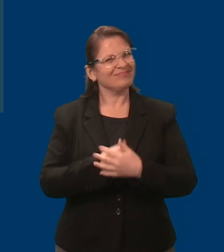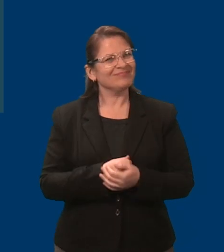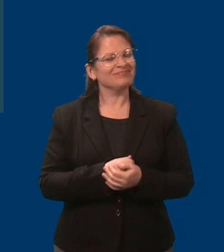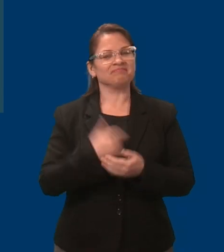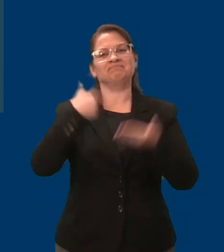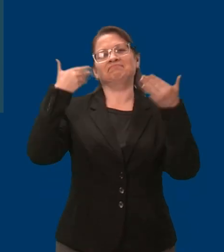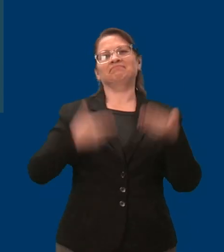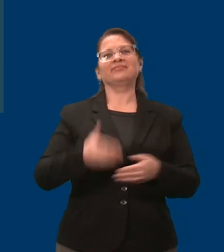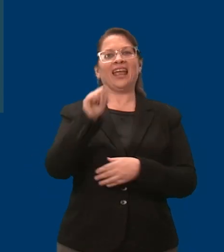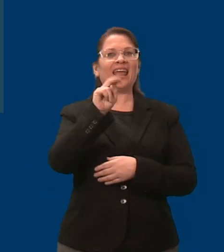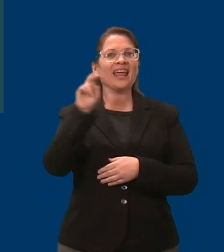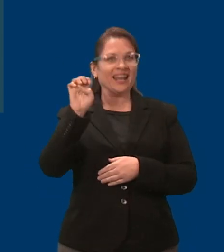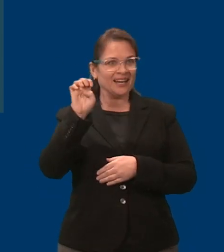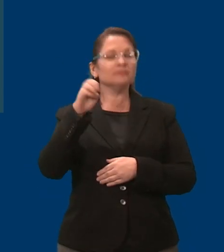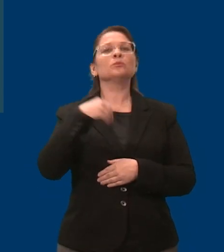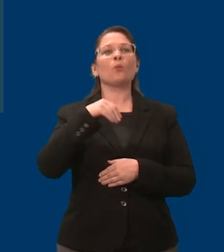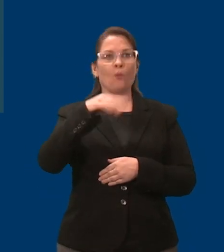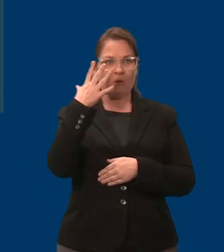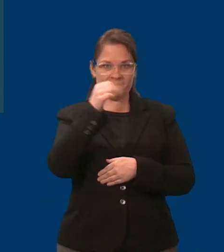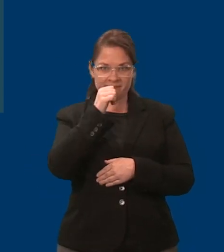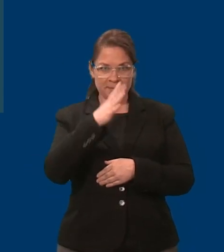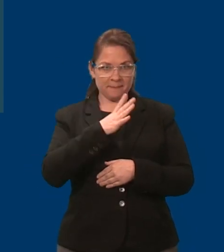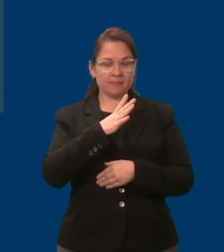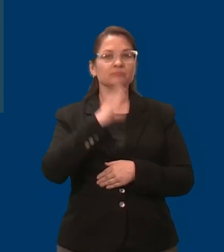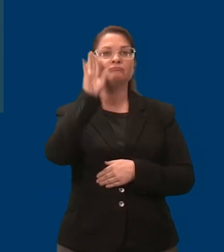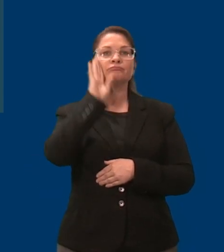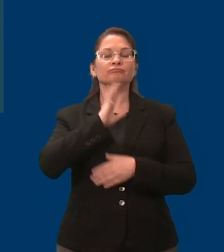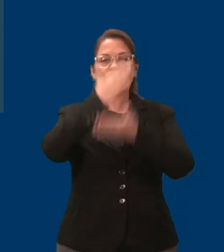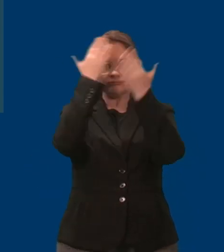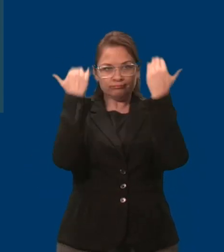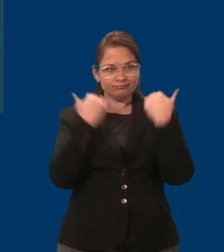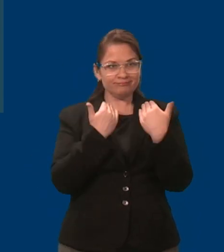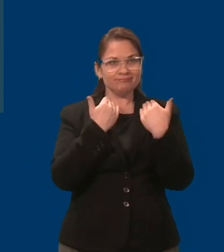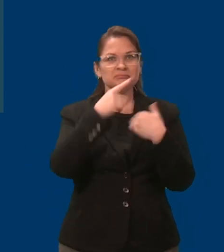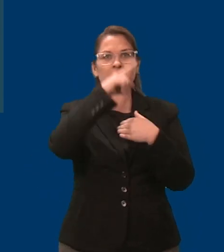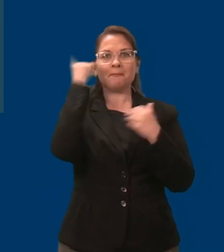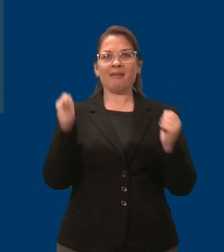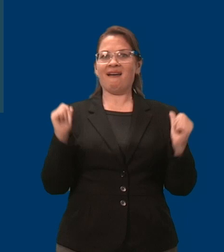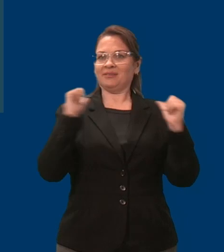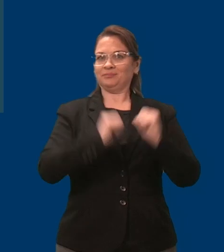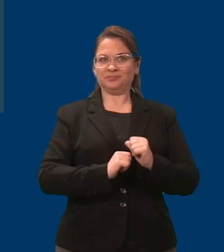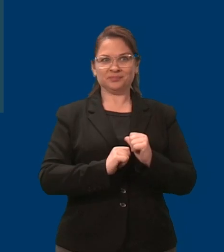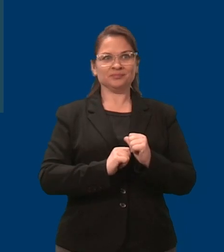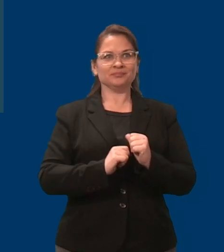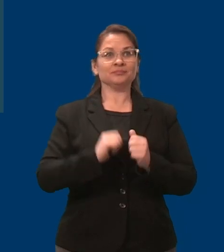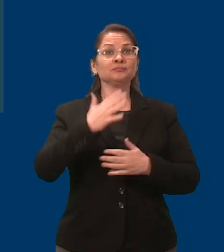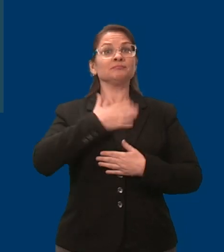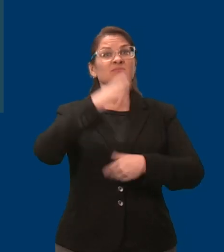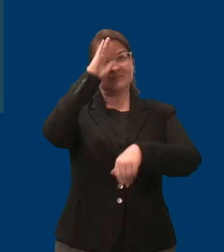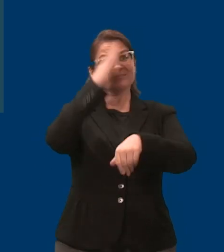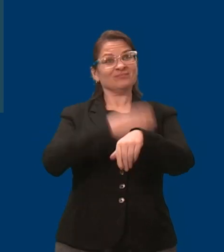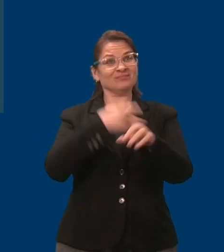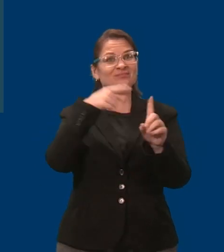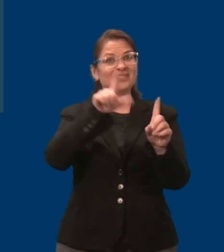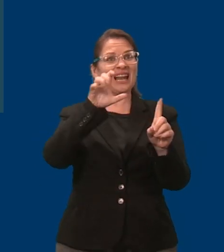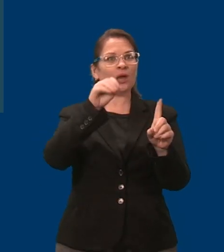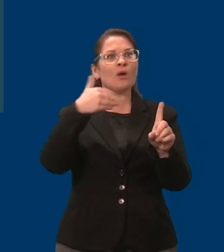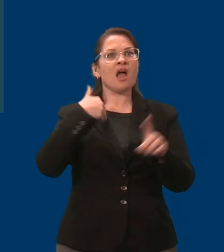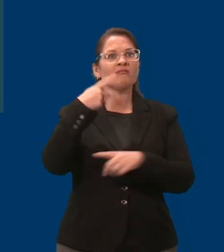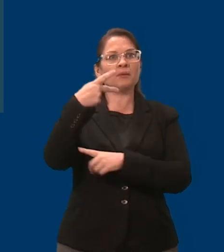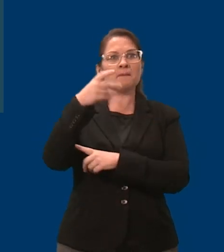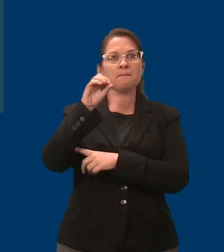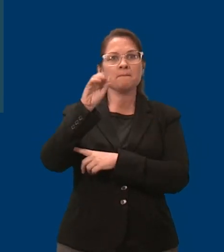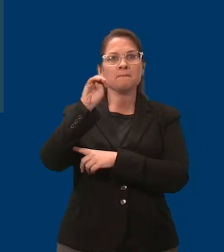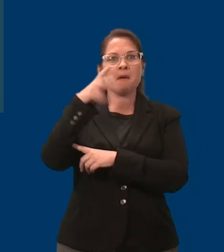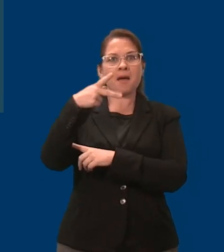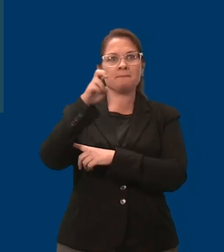brown hair wearing a black sweater. Leo has a rare genetic disease called Pompe disease. Pompe disease affects 1